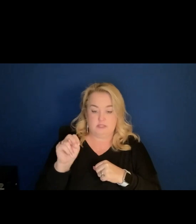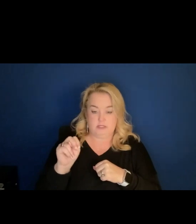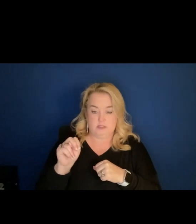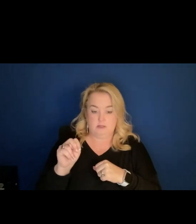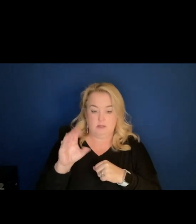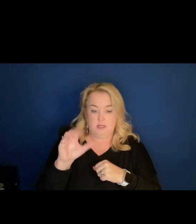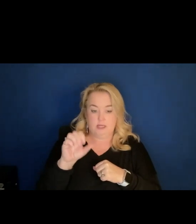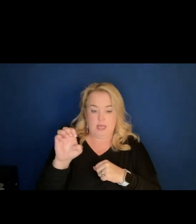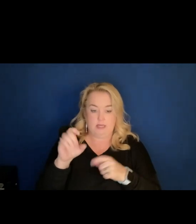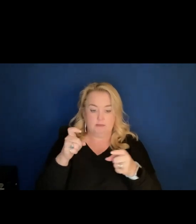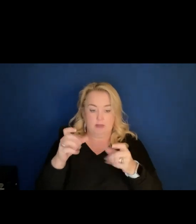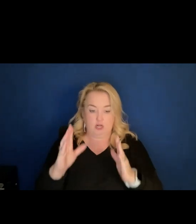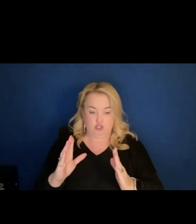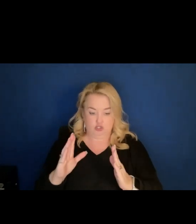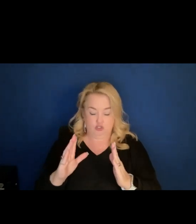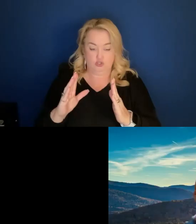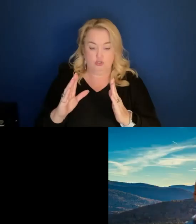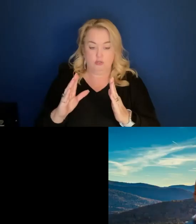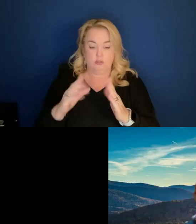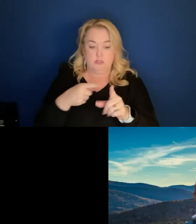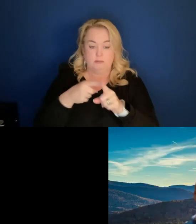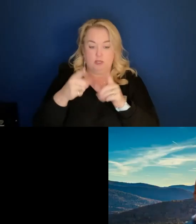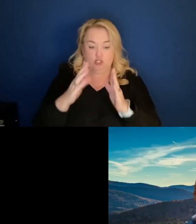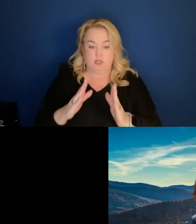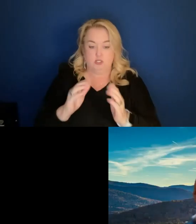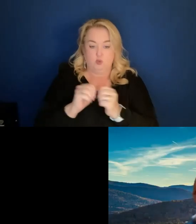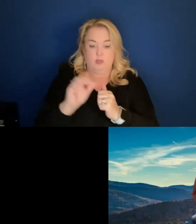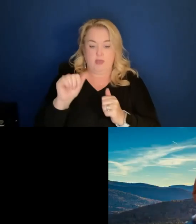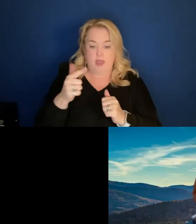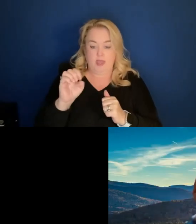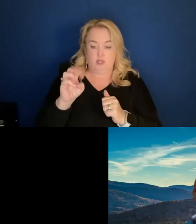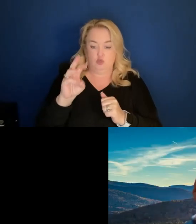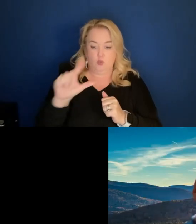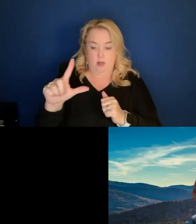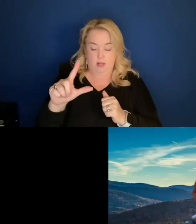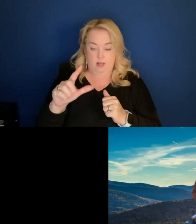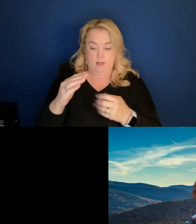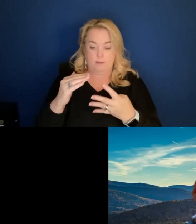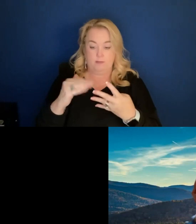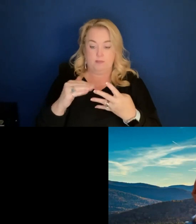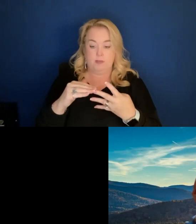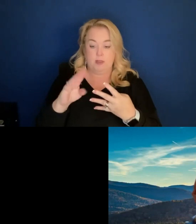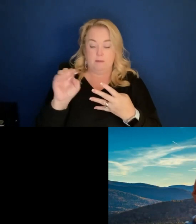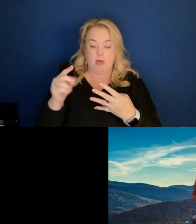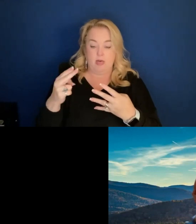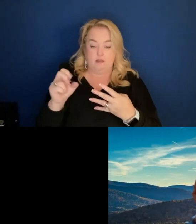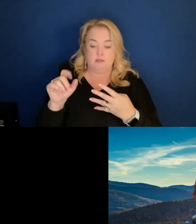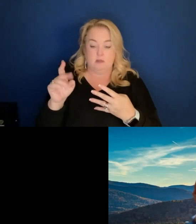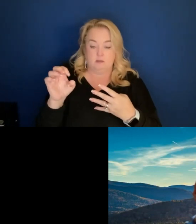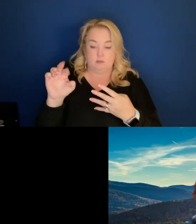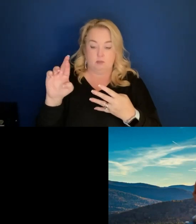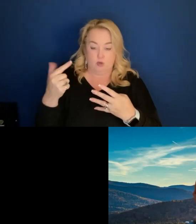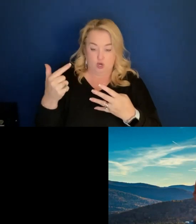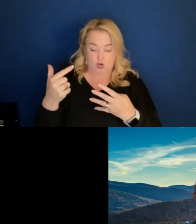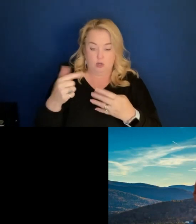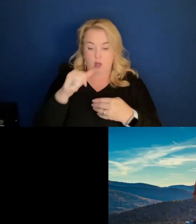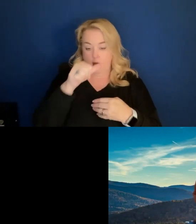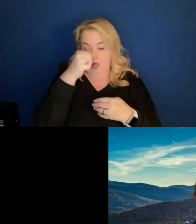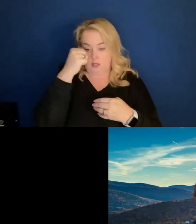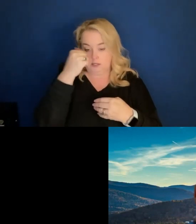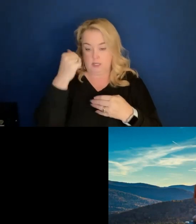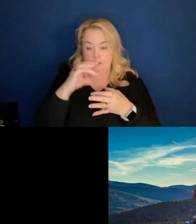Case Management Caregiver Support Specialist with Age Well. Beth Salzberg, Director of the